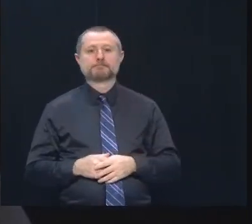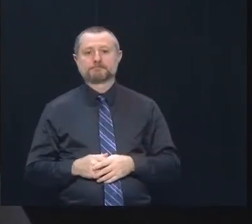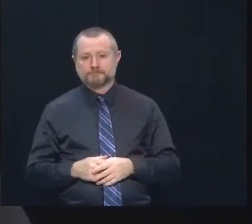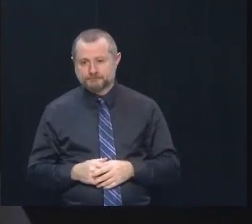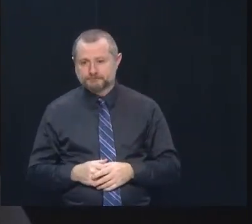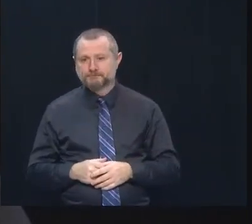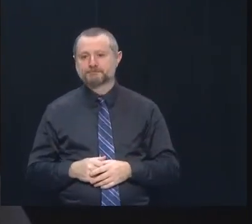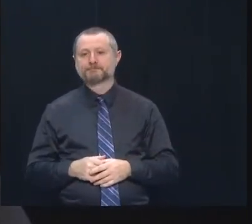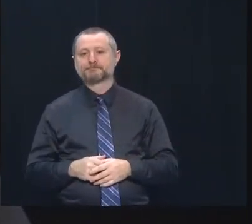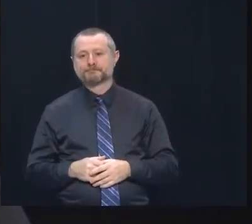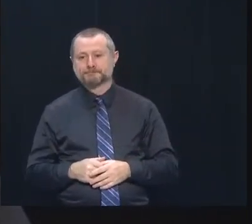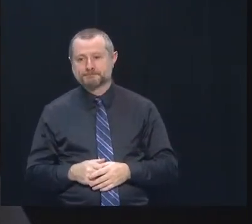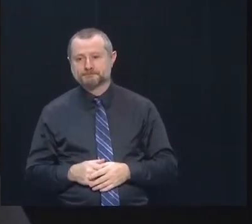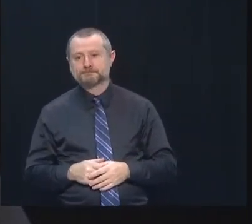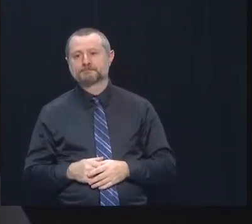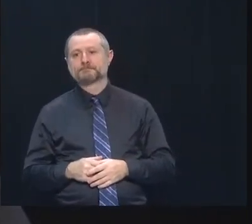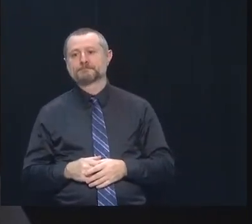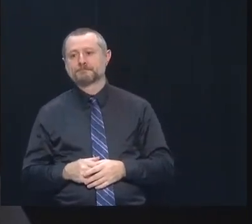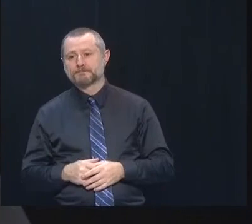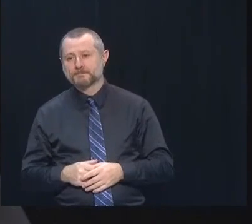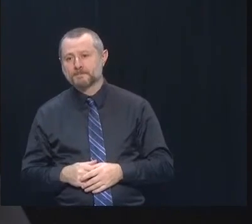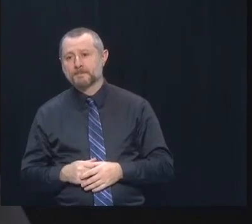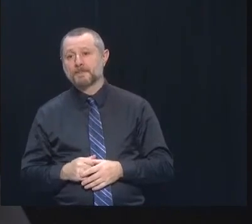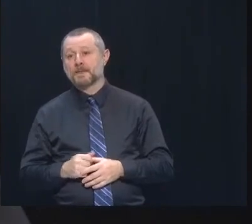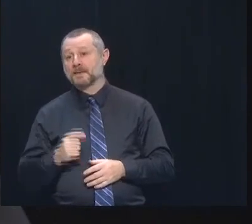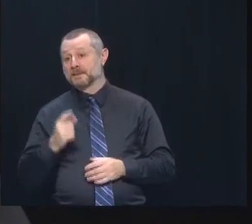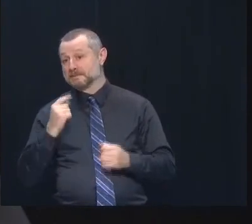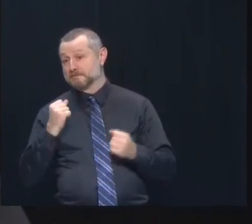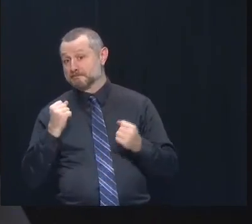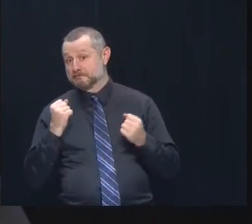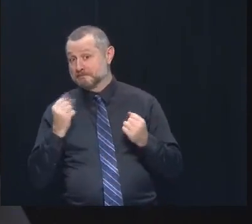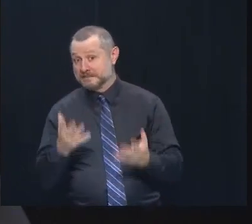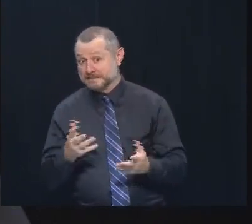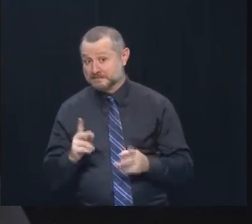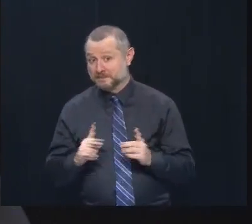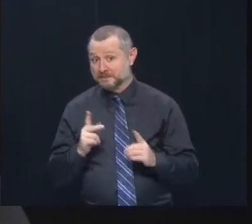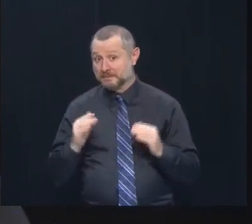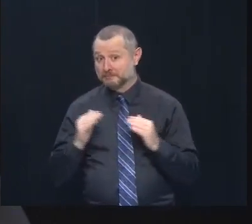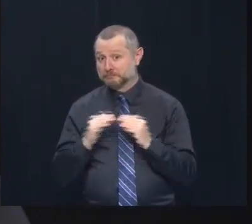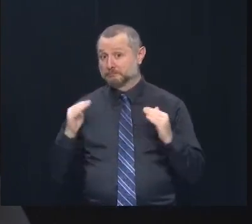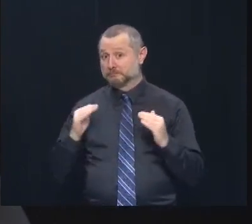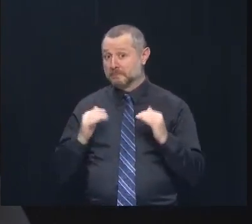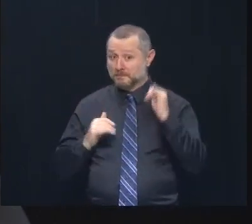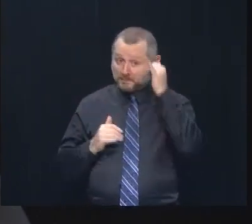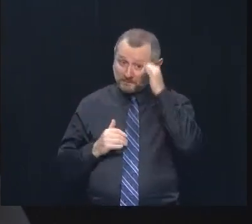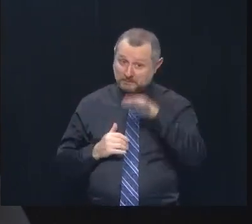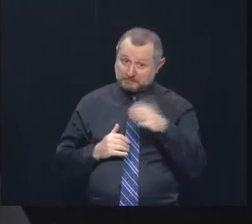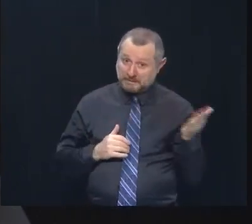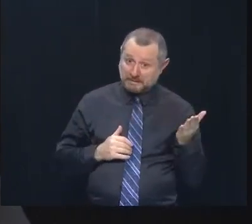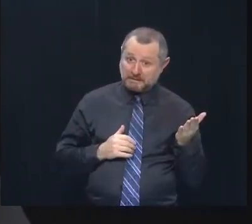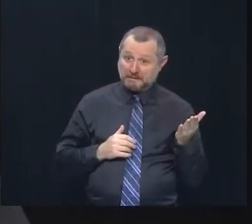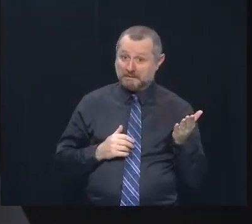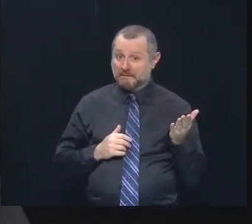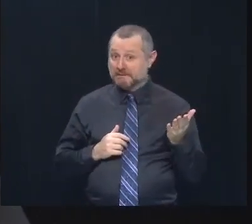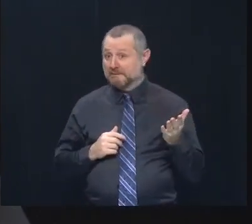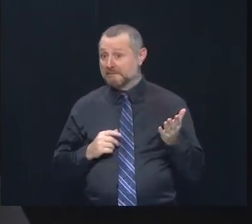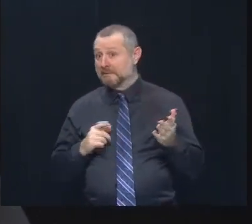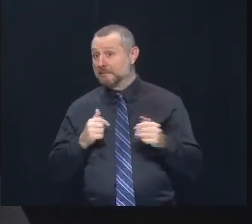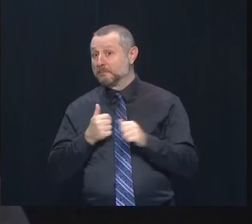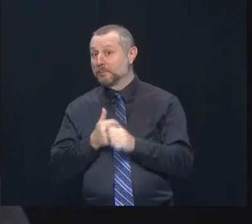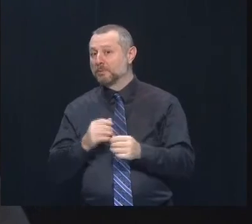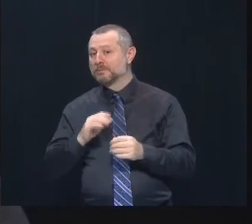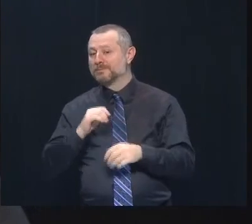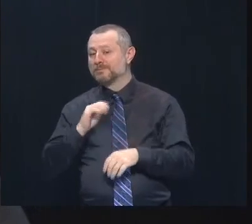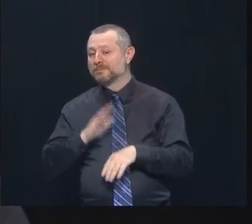Did we lose as many people in Buffalo as a matter of percentage as